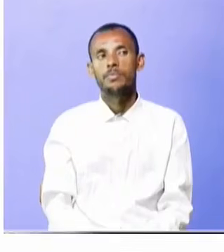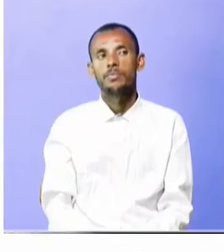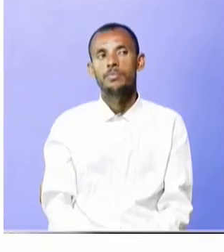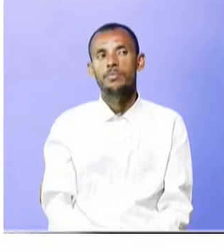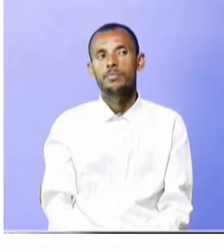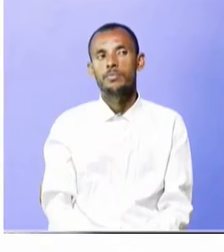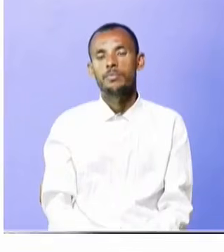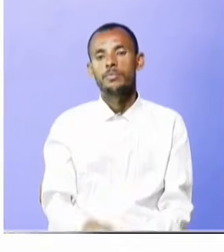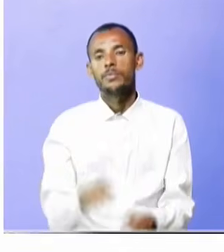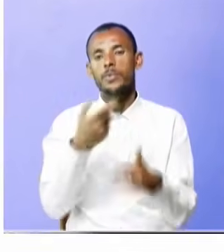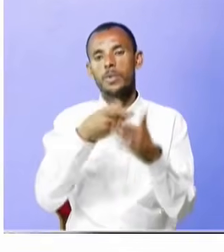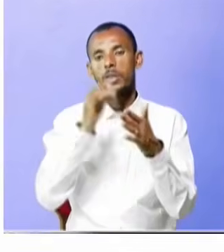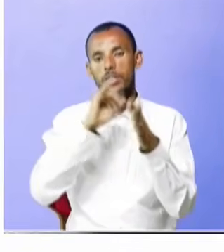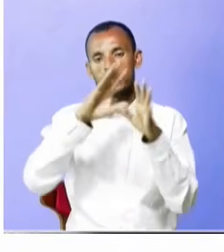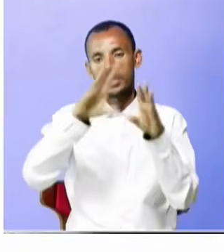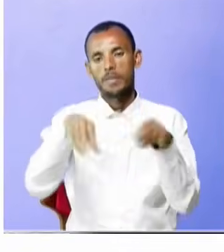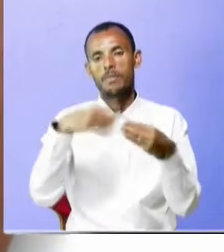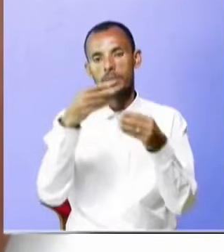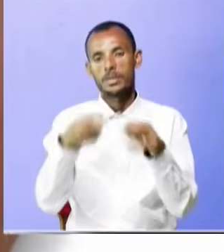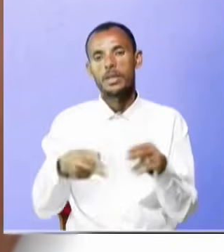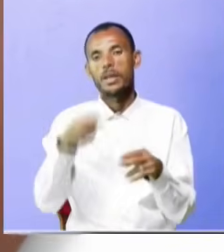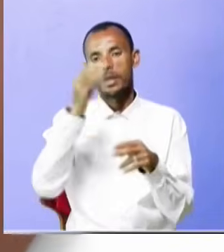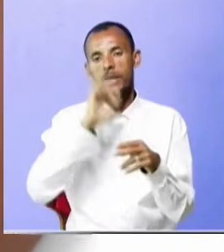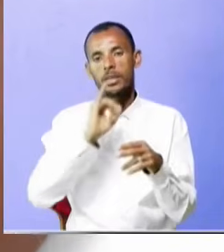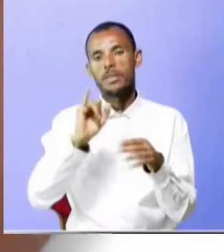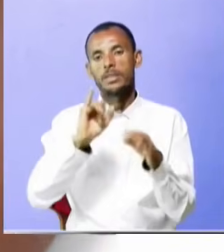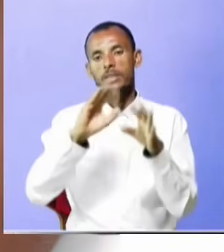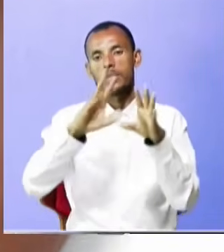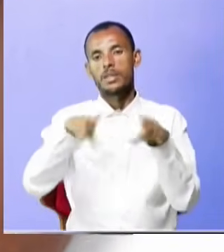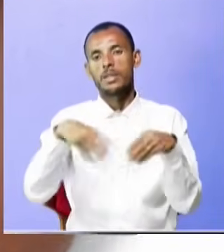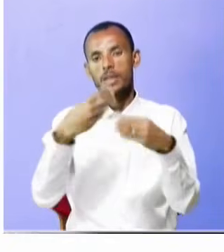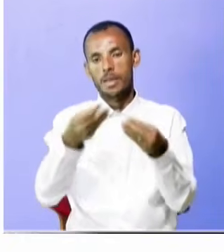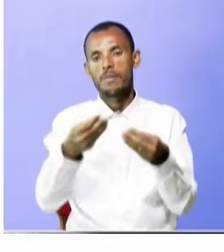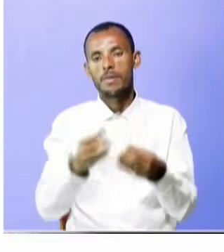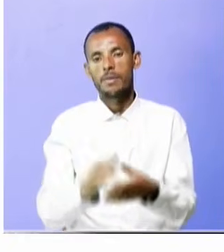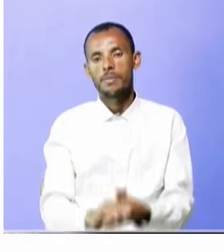what is given, the height is given, which is